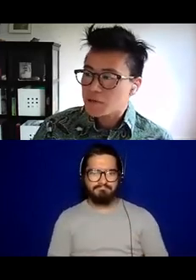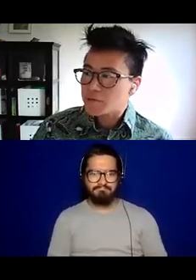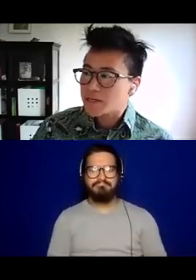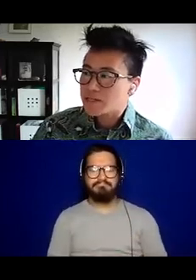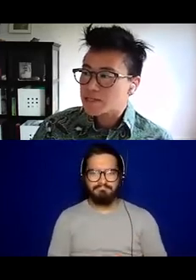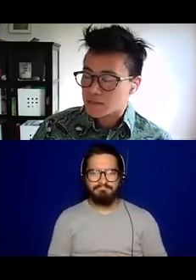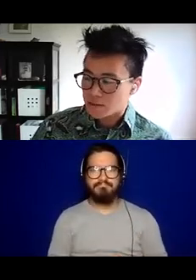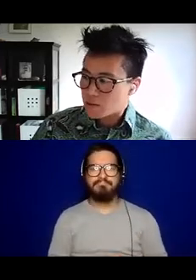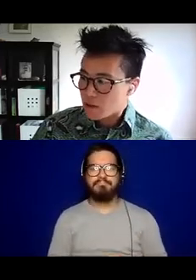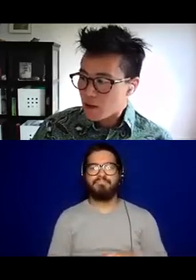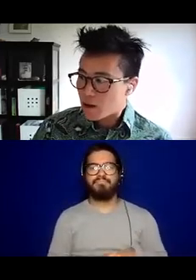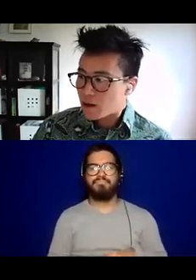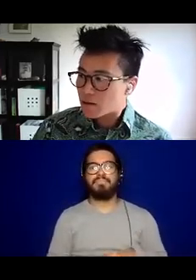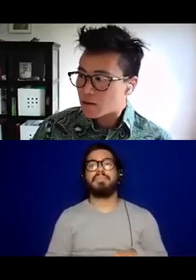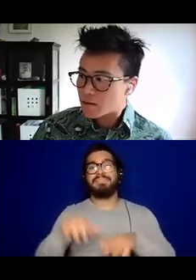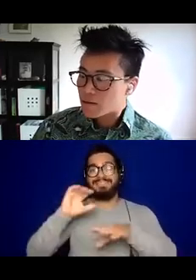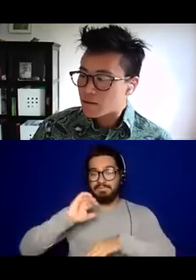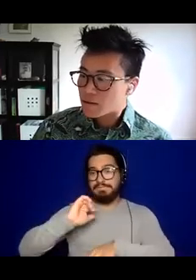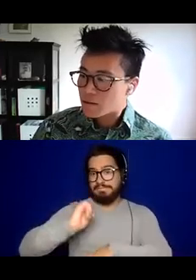Especially put in place,